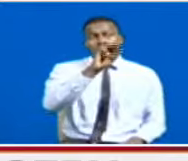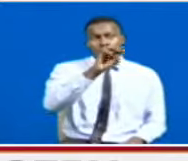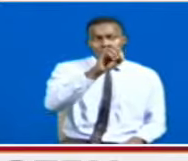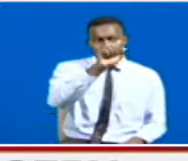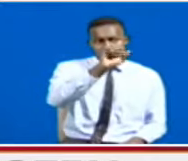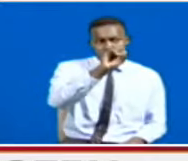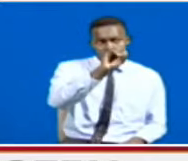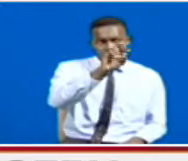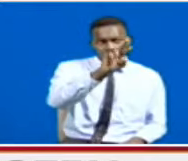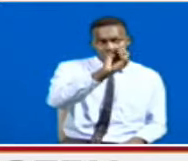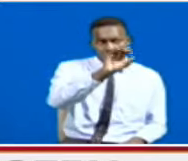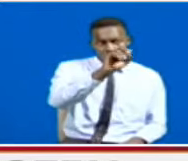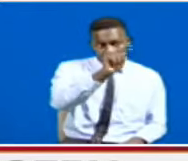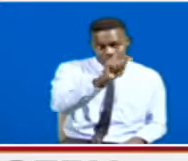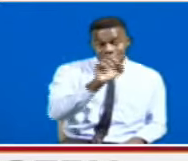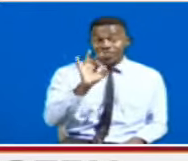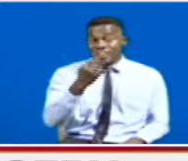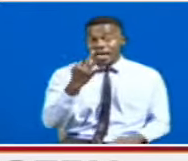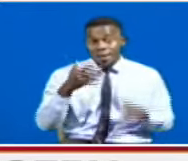their third-born son.